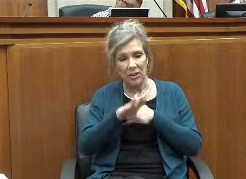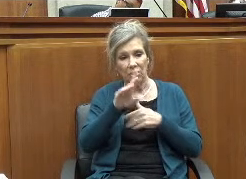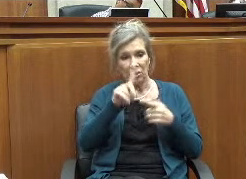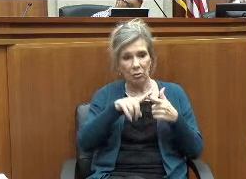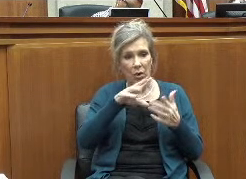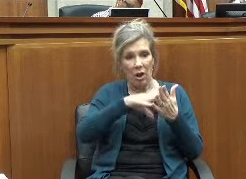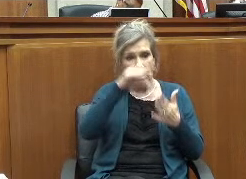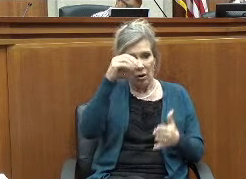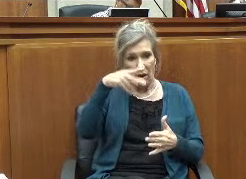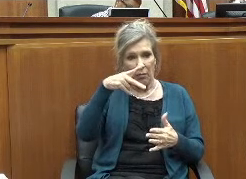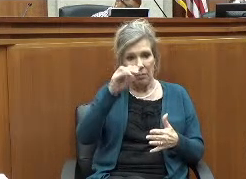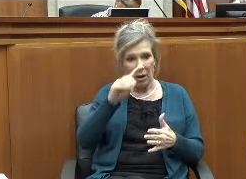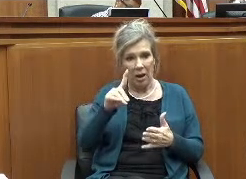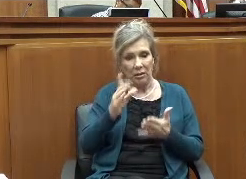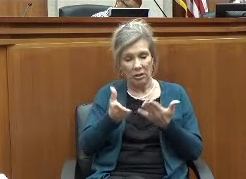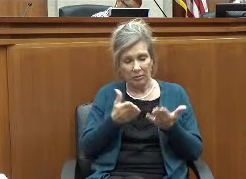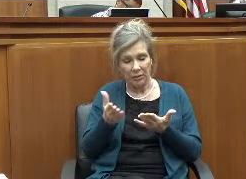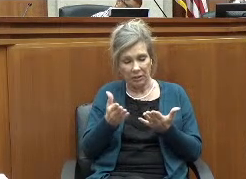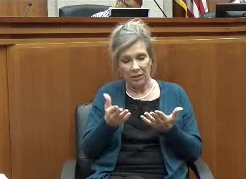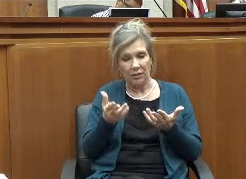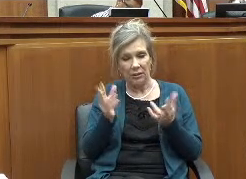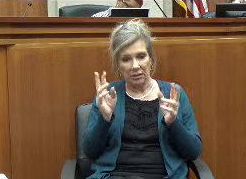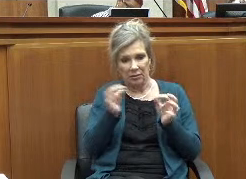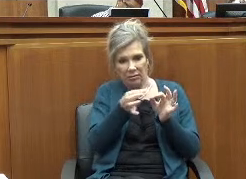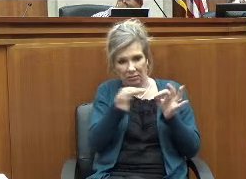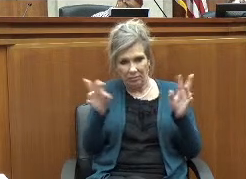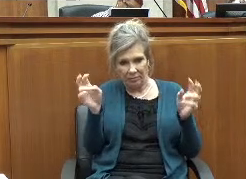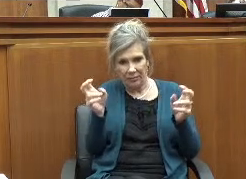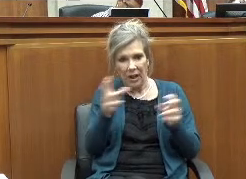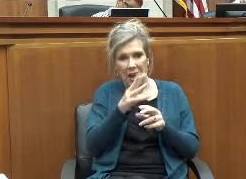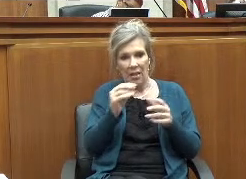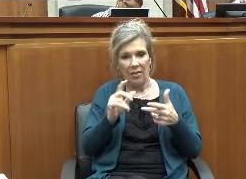access to learning pod services. And then the